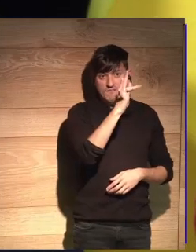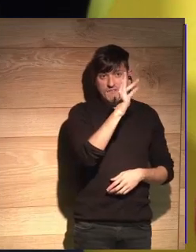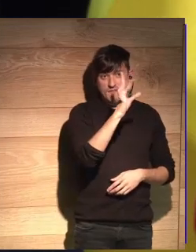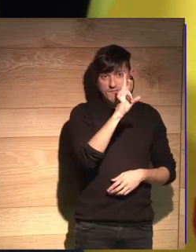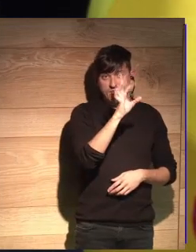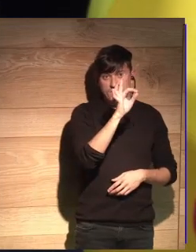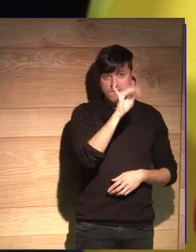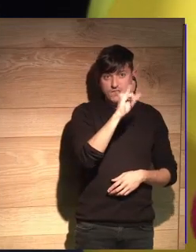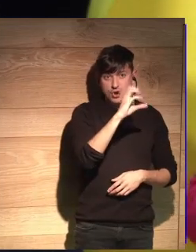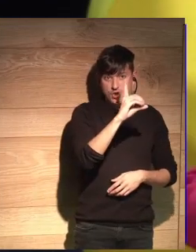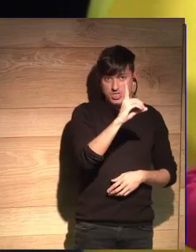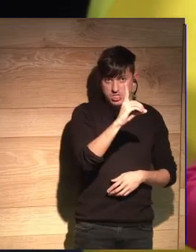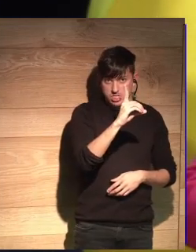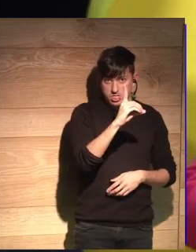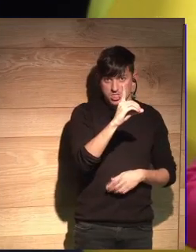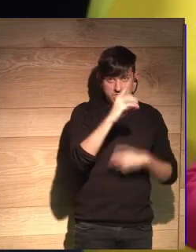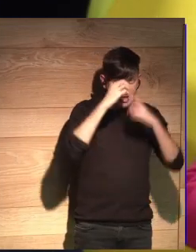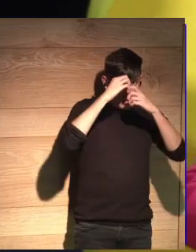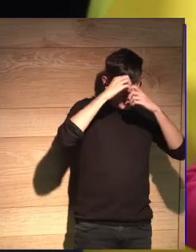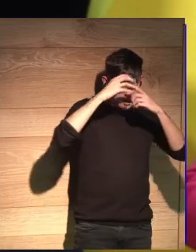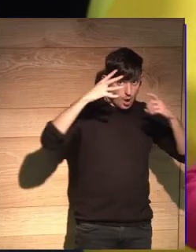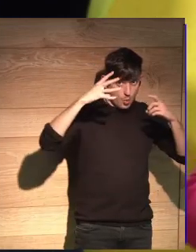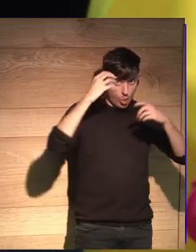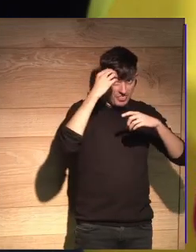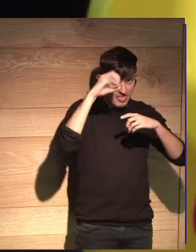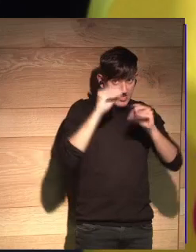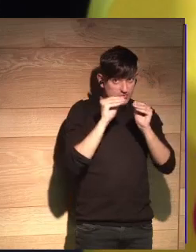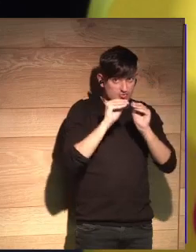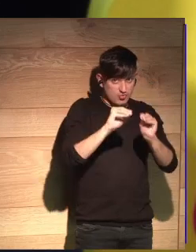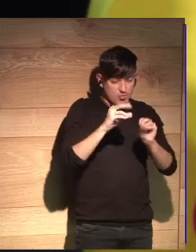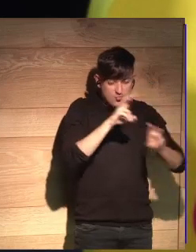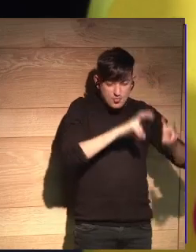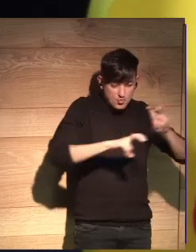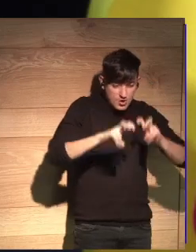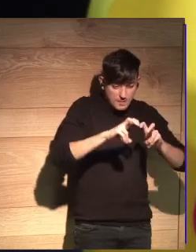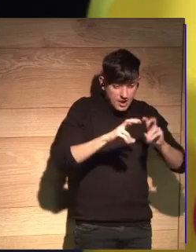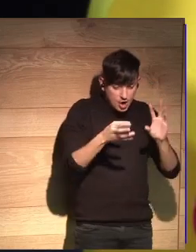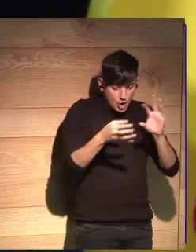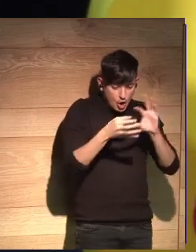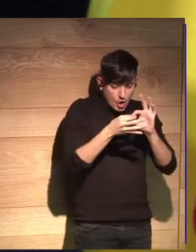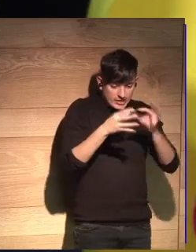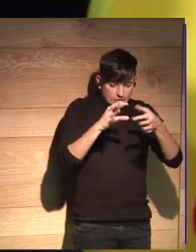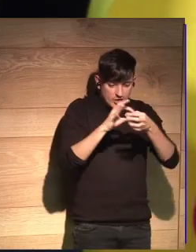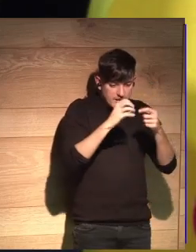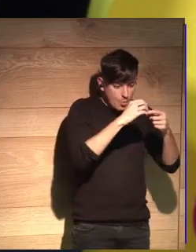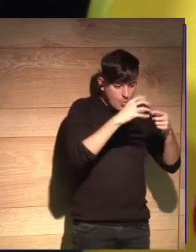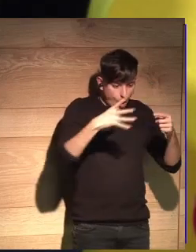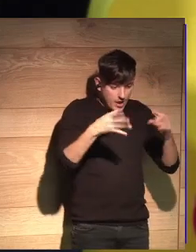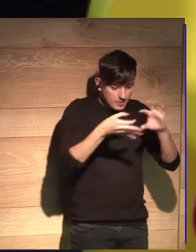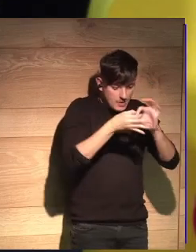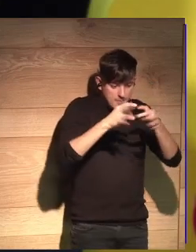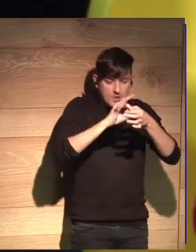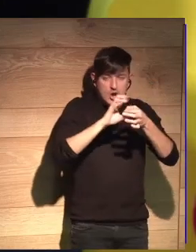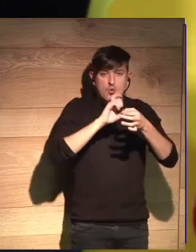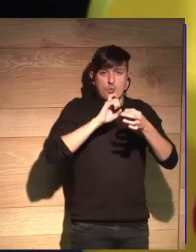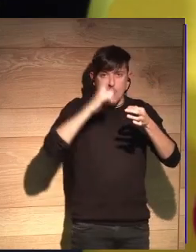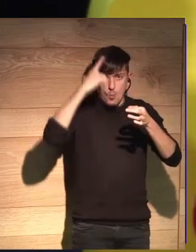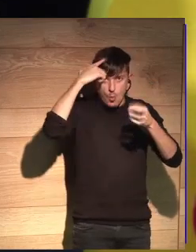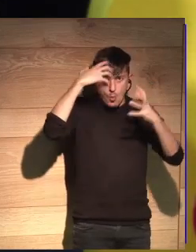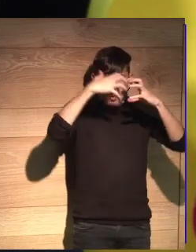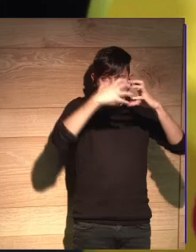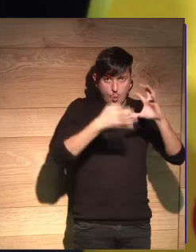neuroscience work was looking at how neurons might connect together. Later, in 1949, Donald Hebb formulated what's called the